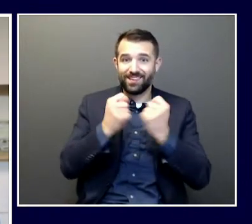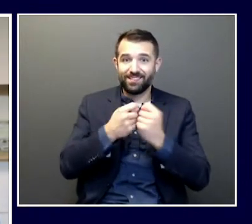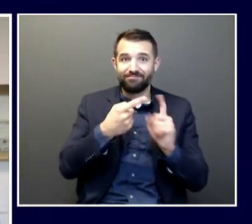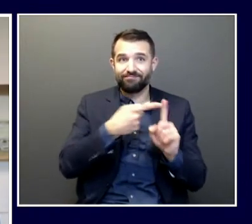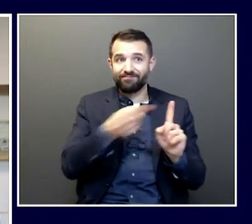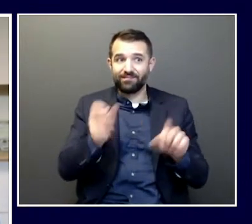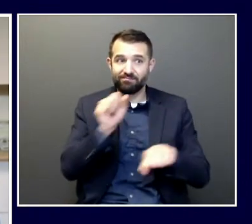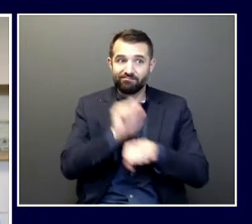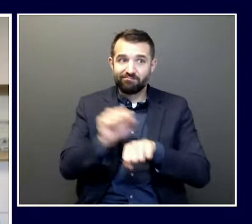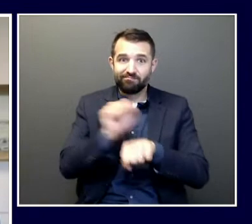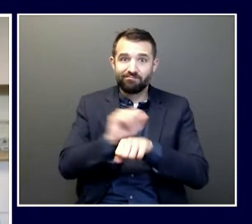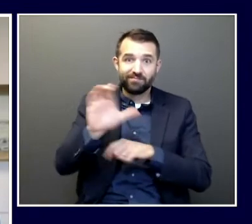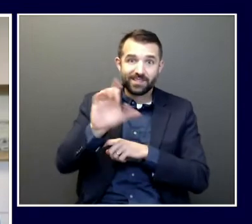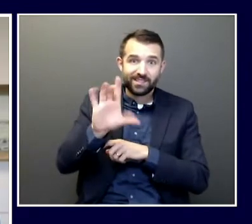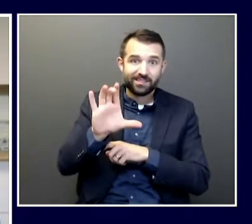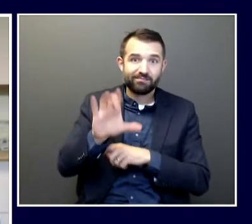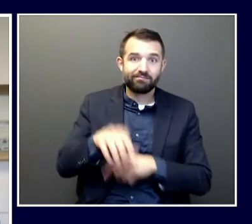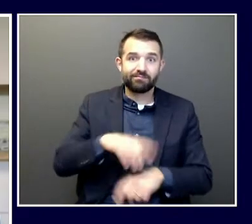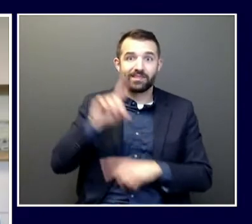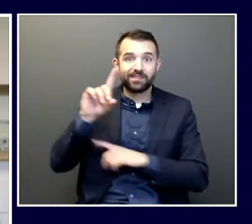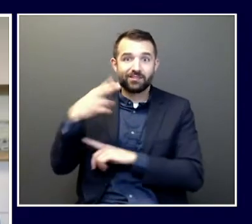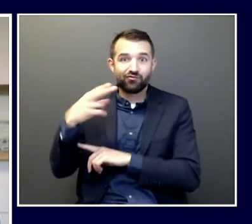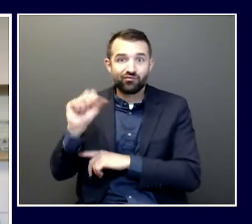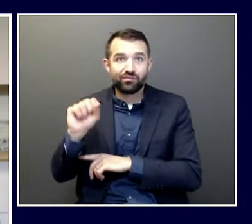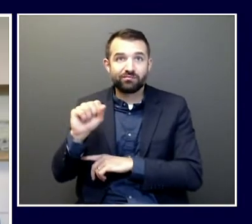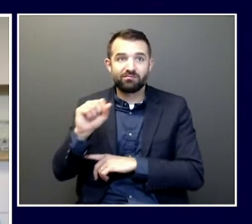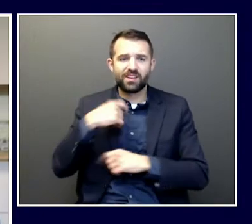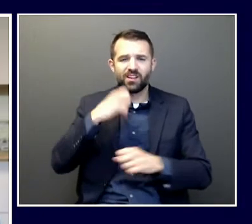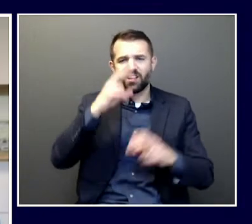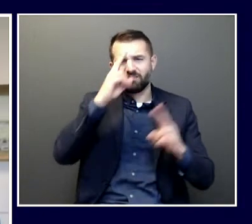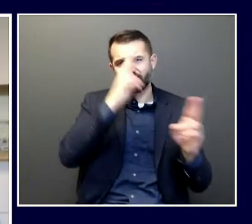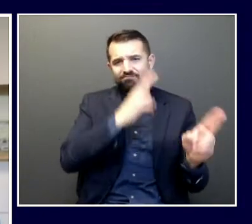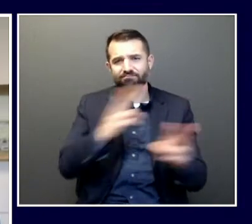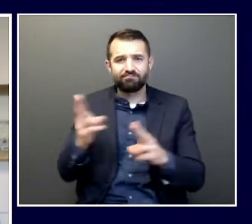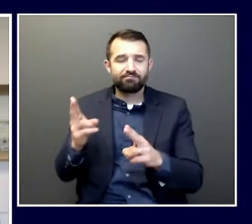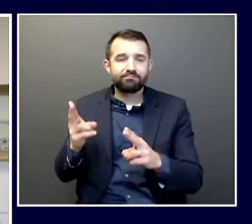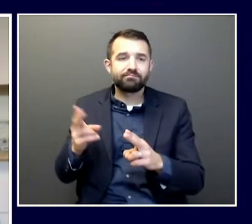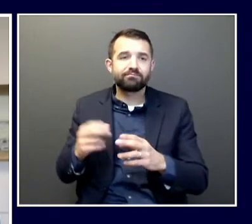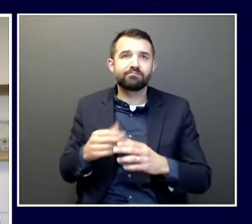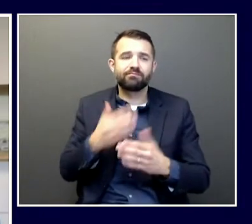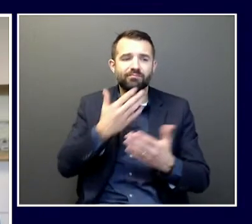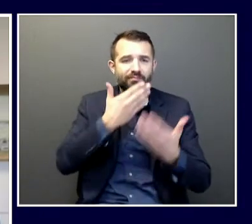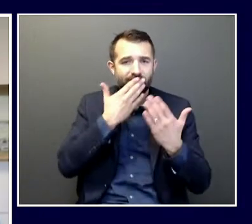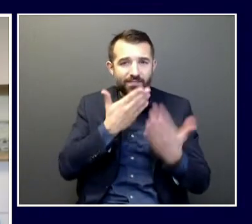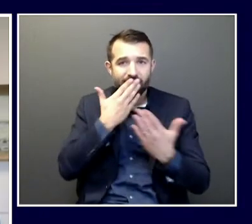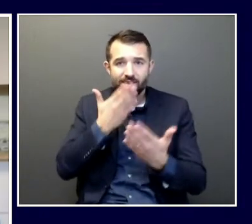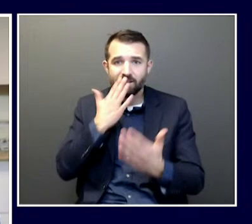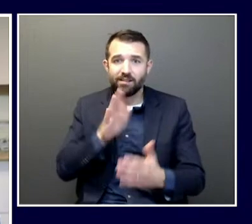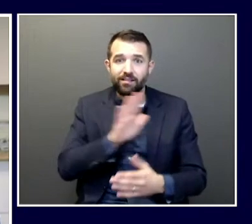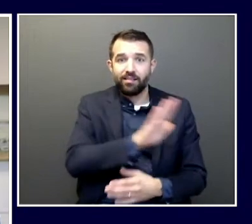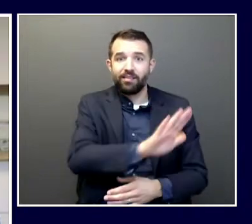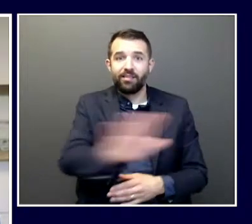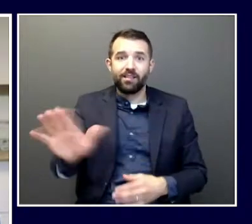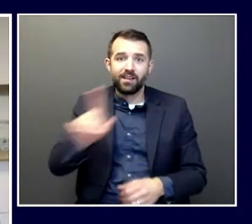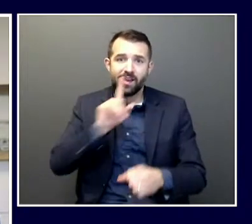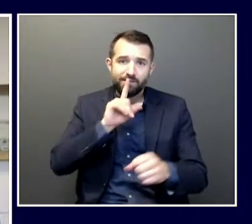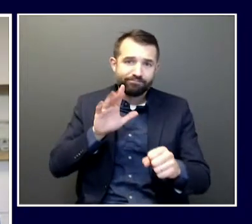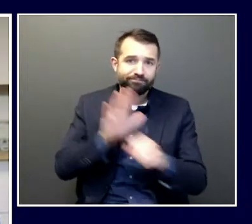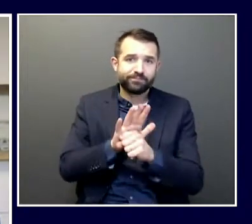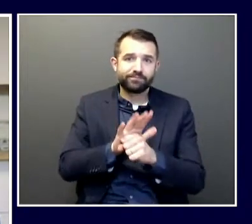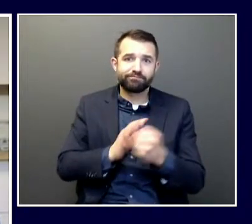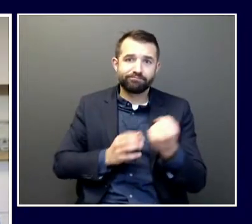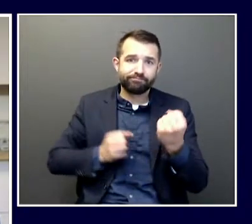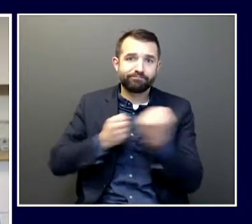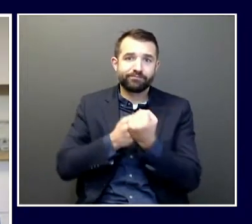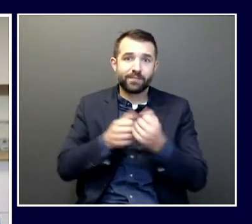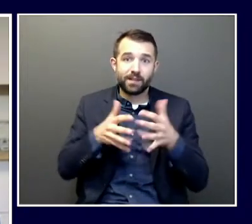across the entire state. And so we wanted specifically to thank those individuals for their continued service, especially right now